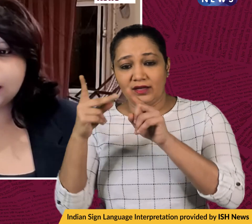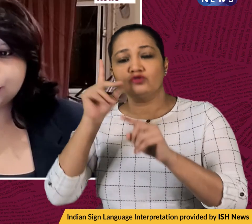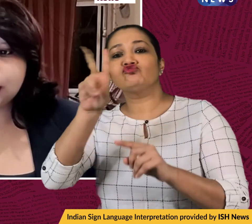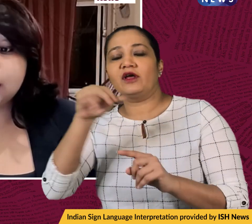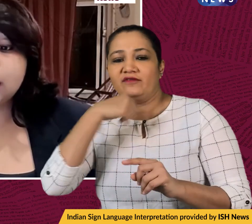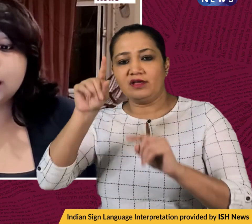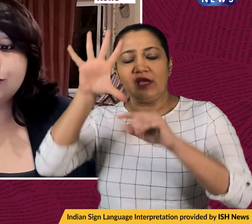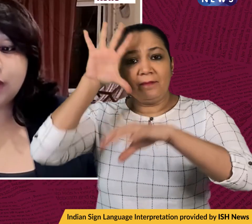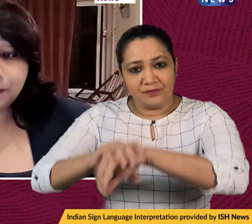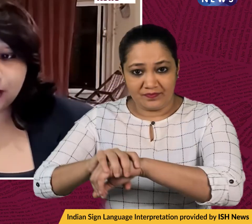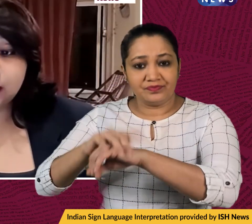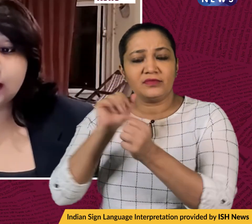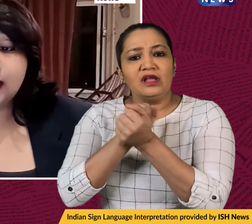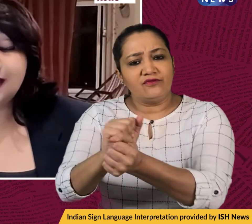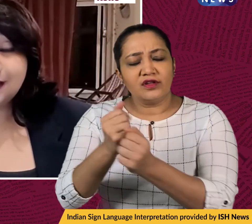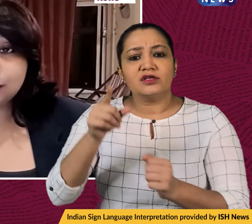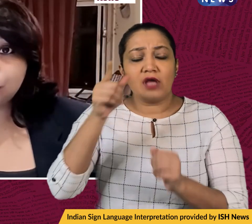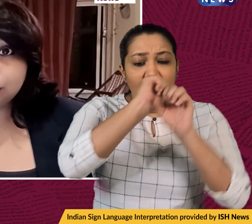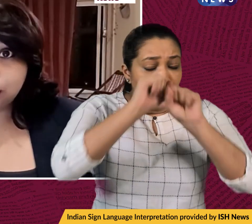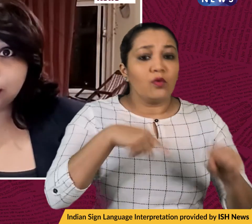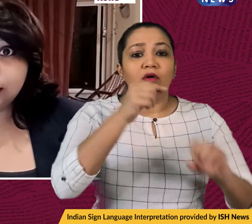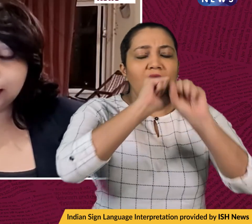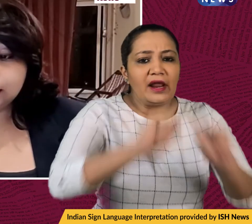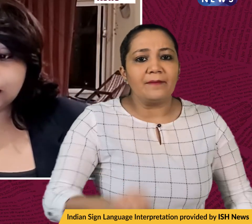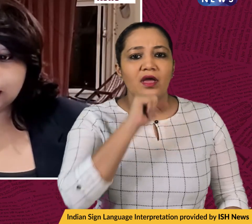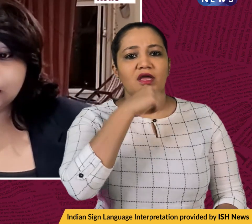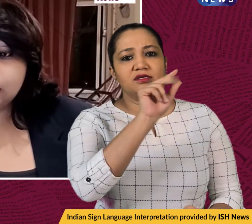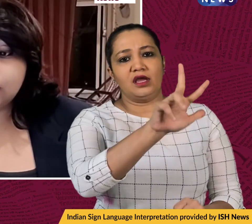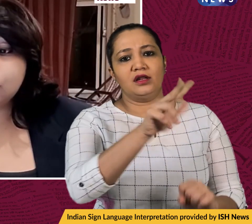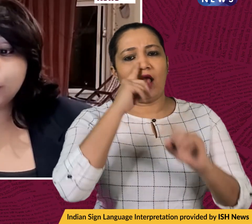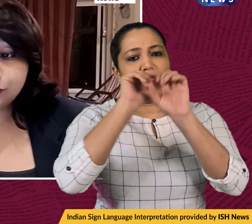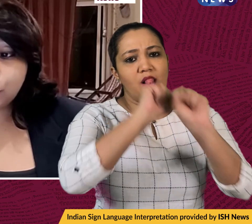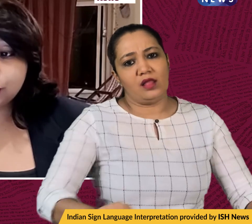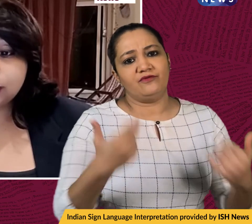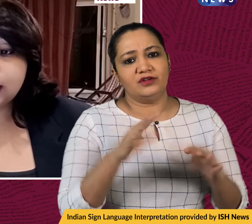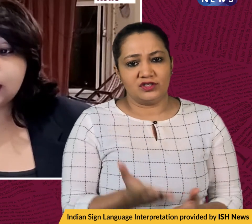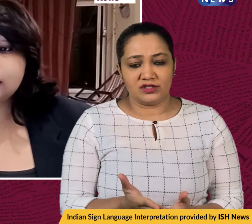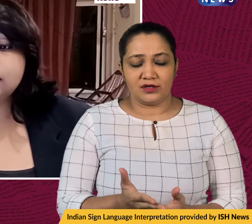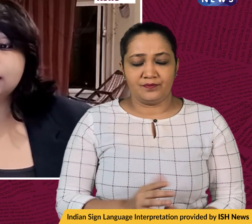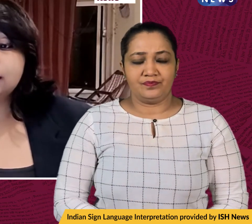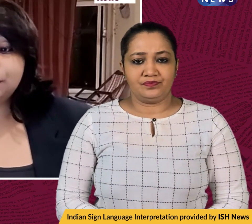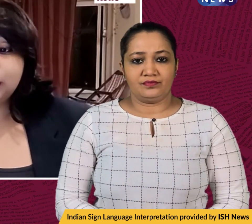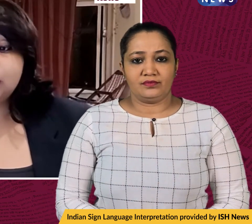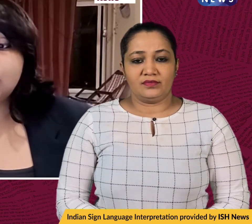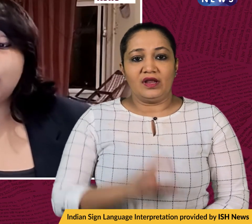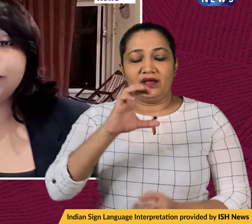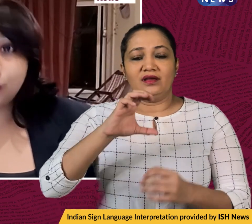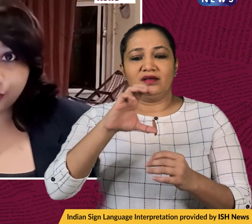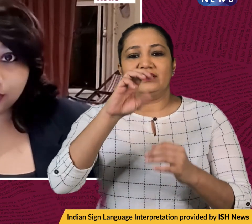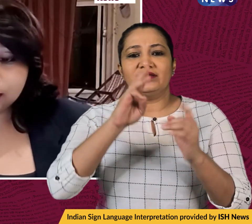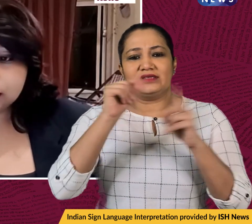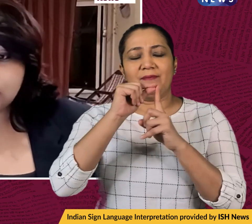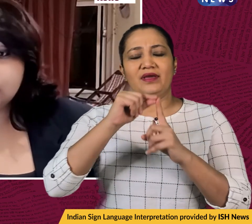for allegedly raping an 8-year-old girl in Delhi. Now, the Quint reported that the CP